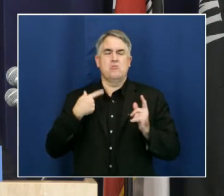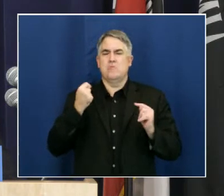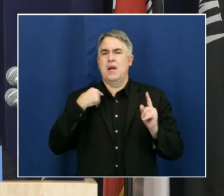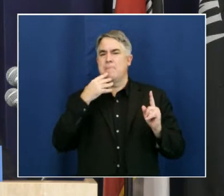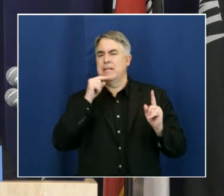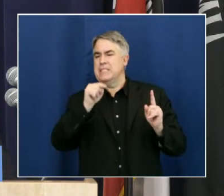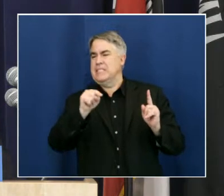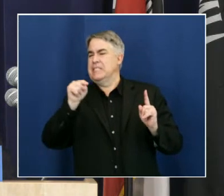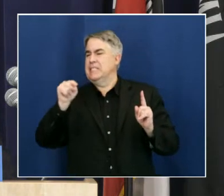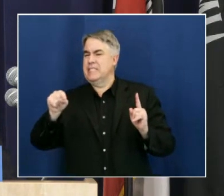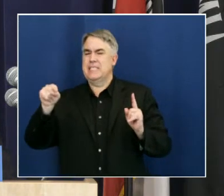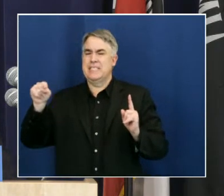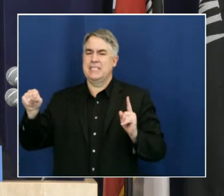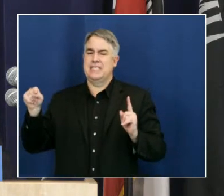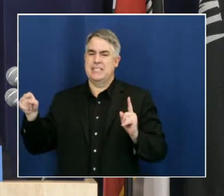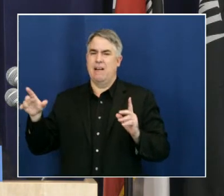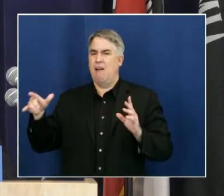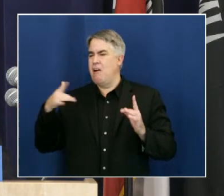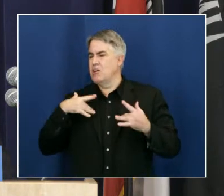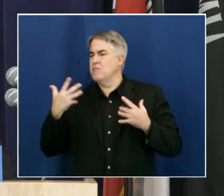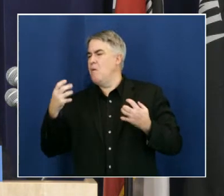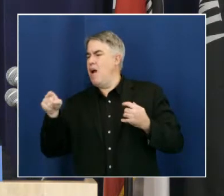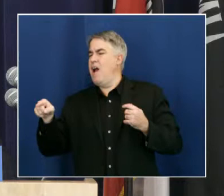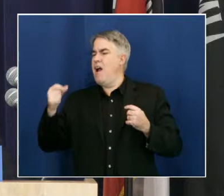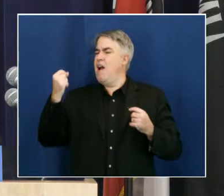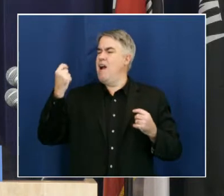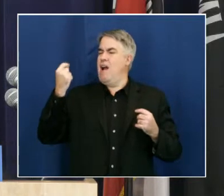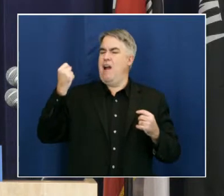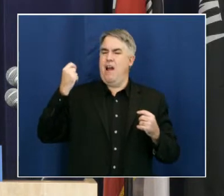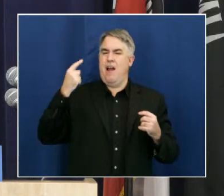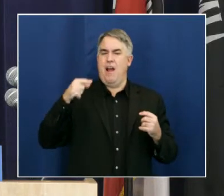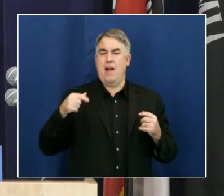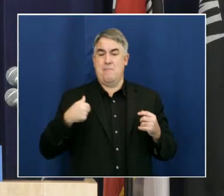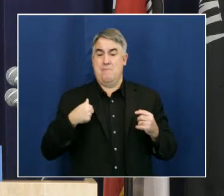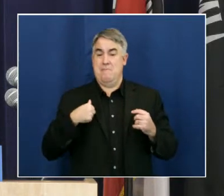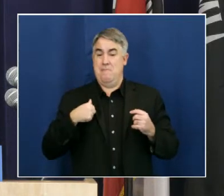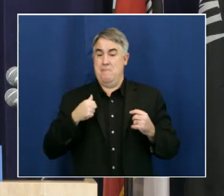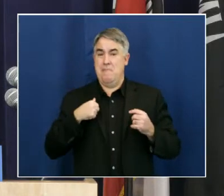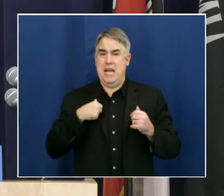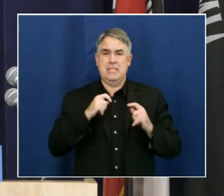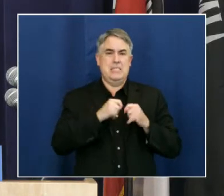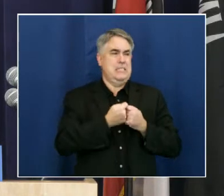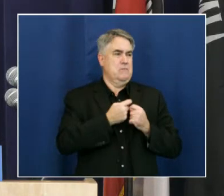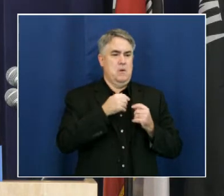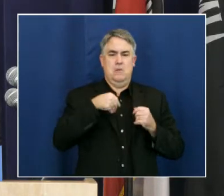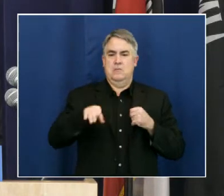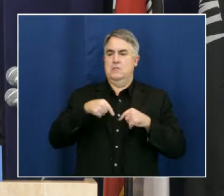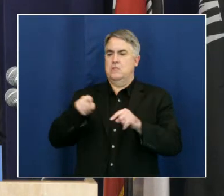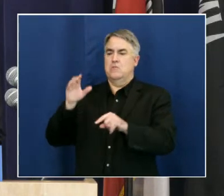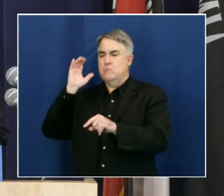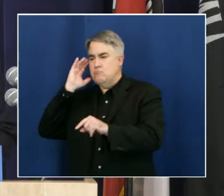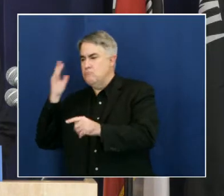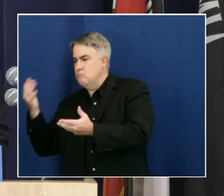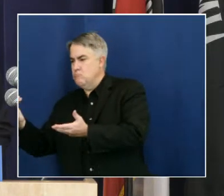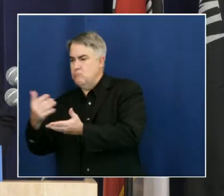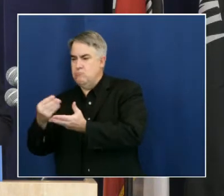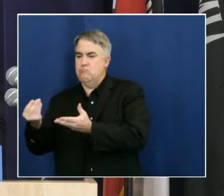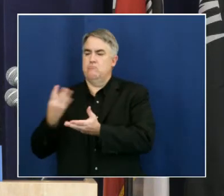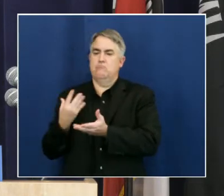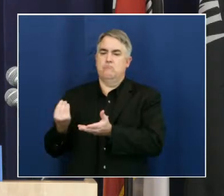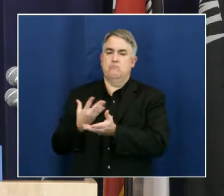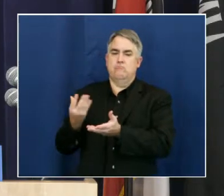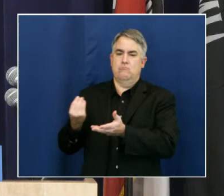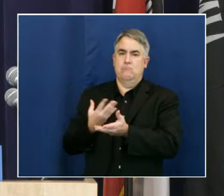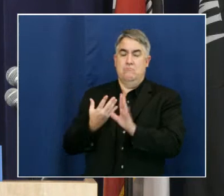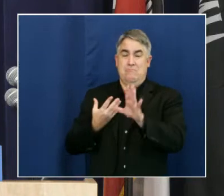has a concern, and certainly either myself or a member of a team will make sure we hear their concerns. I do think it's important, though, to put in context,